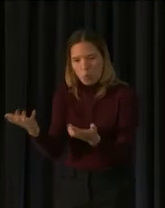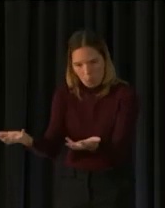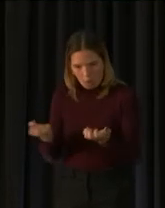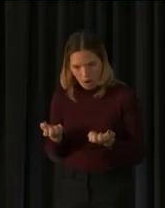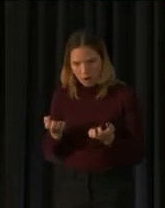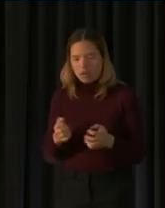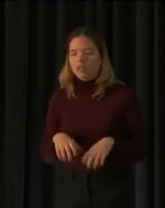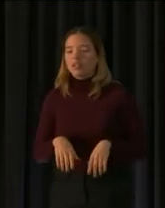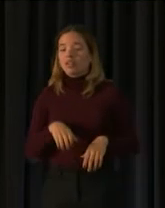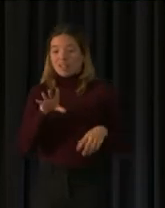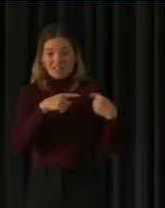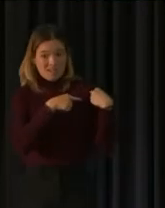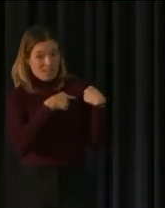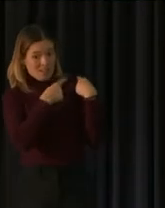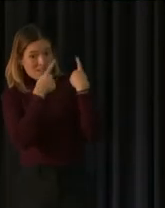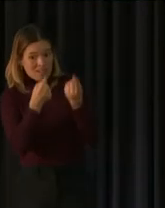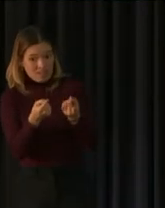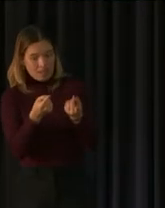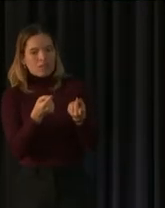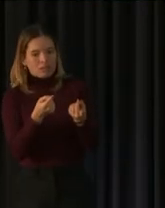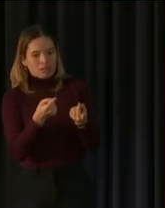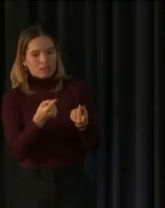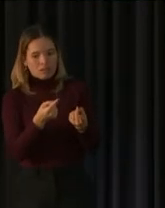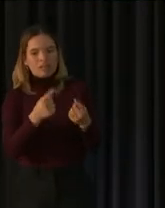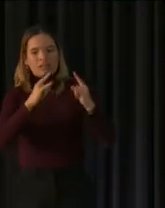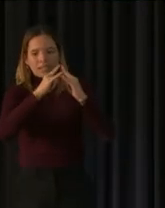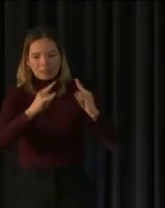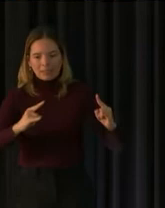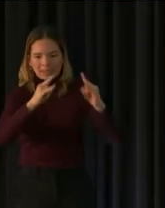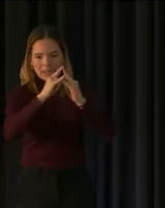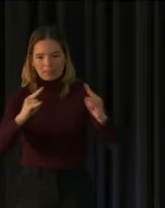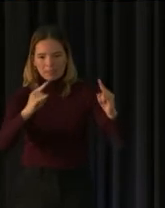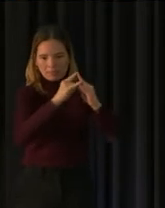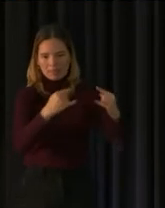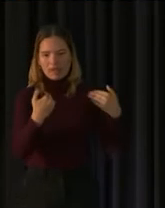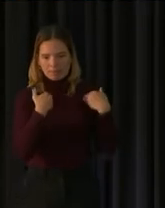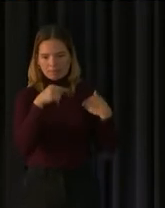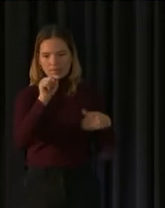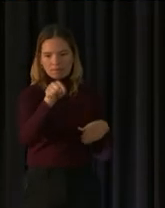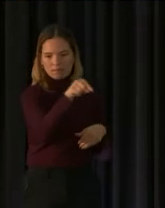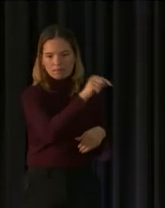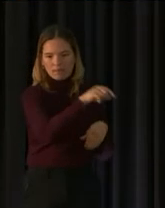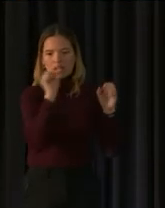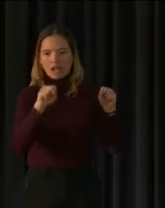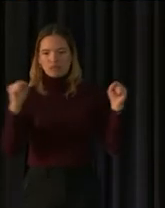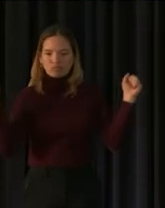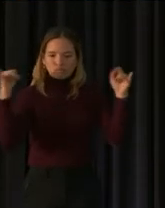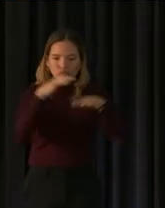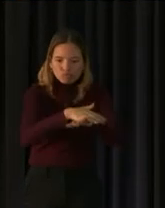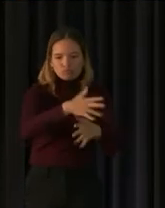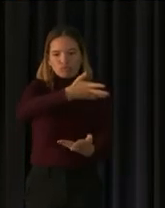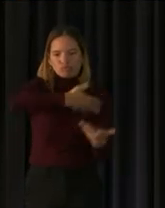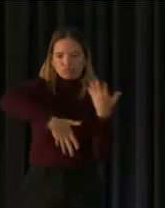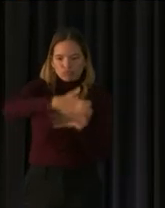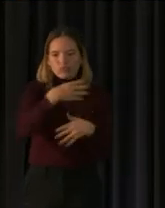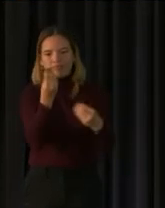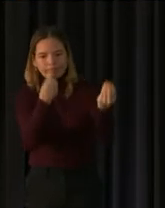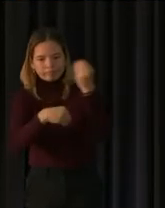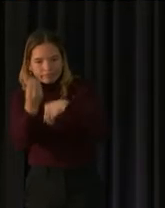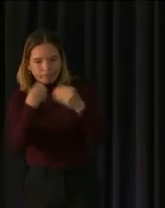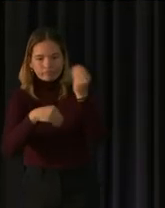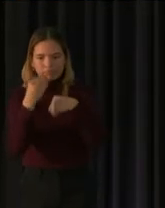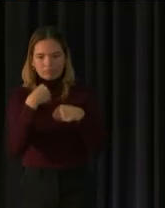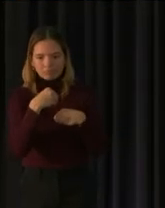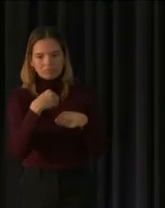provided, some of the outdoor equipment and furniture that we provided to really set up these areas for learning and for eating. And we'll talk a little bit more